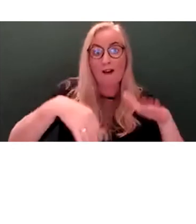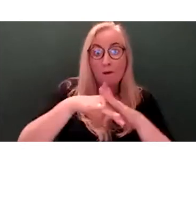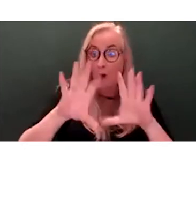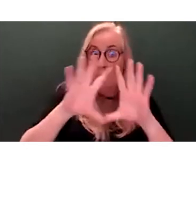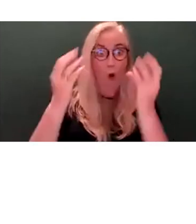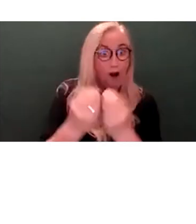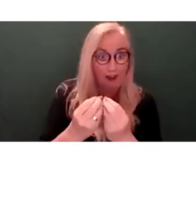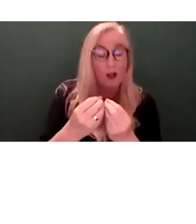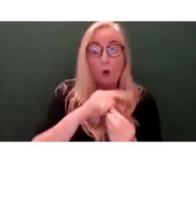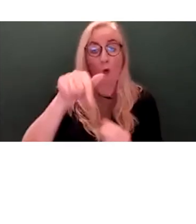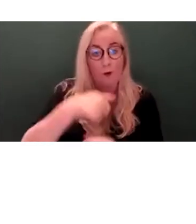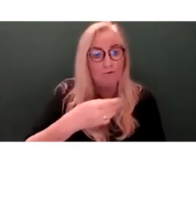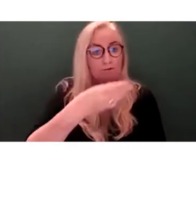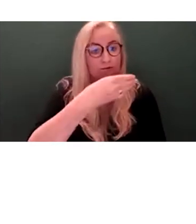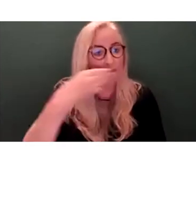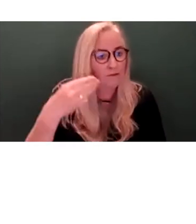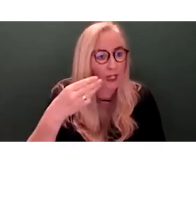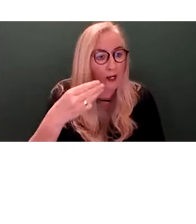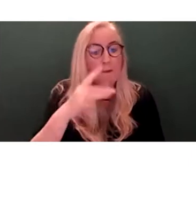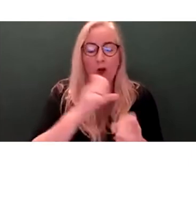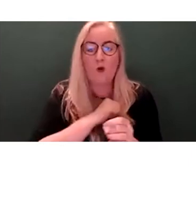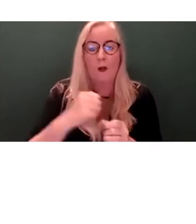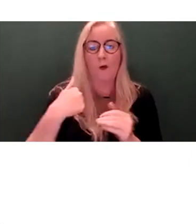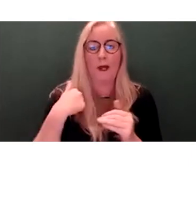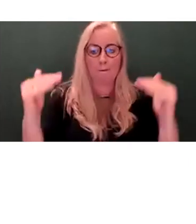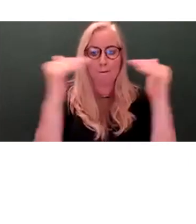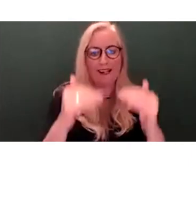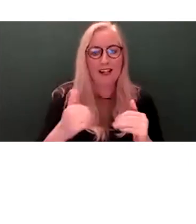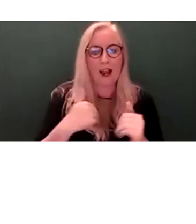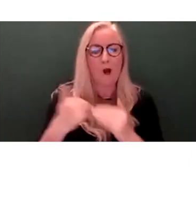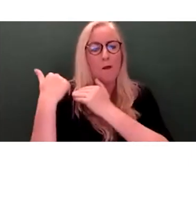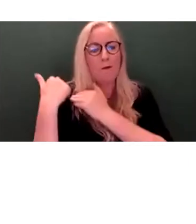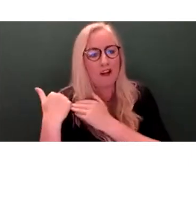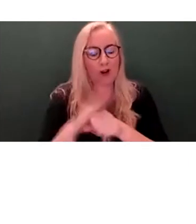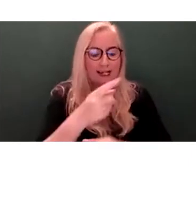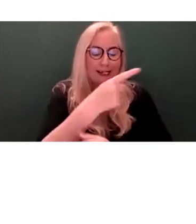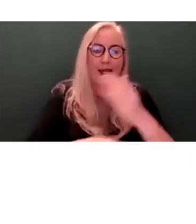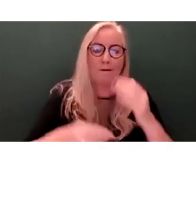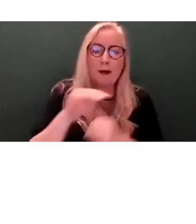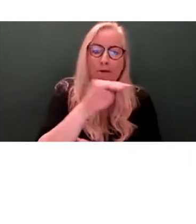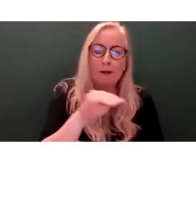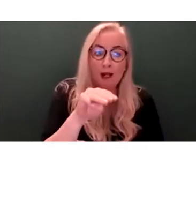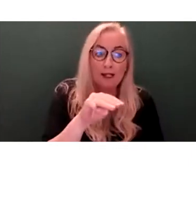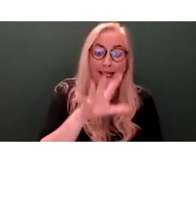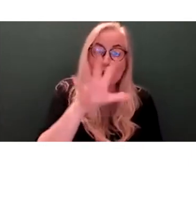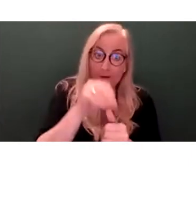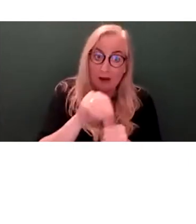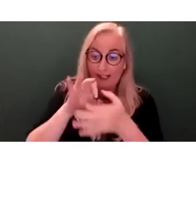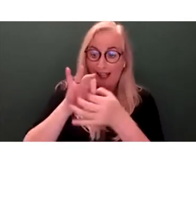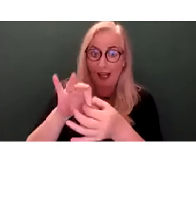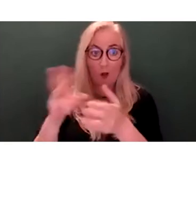is committed to meeting our obligations to our disabled citizens, particularly in the area of